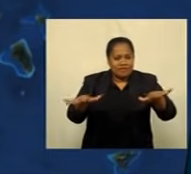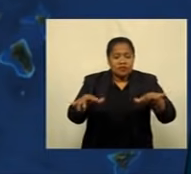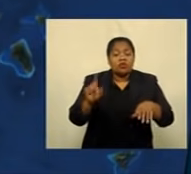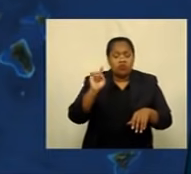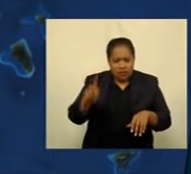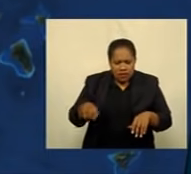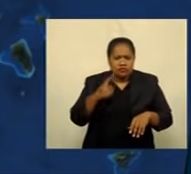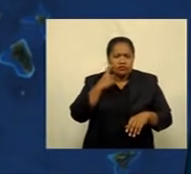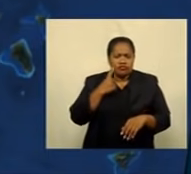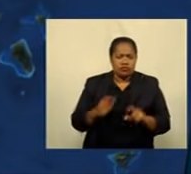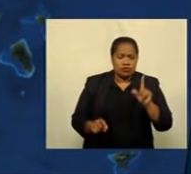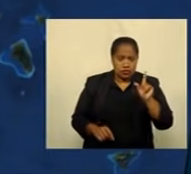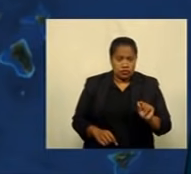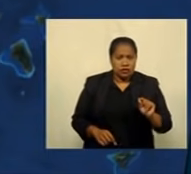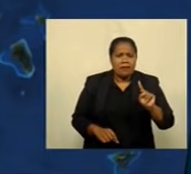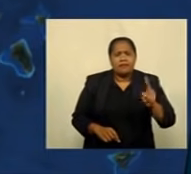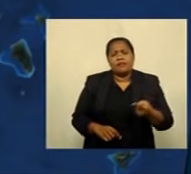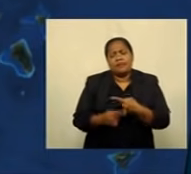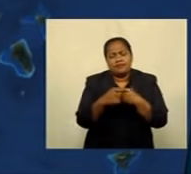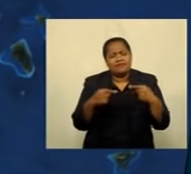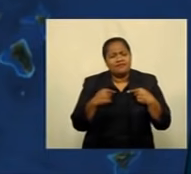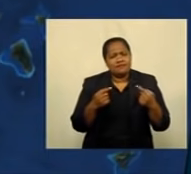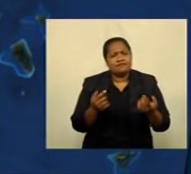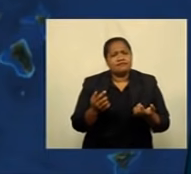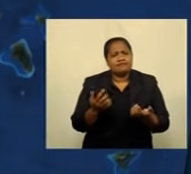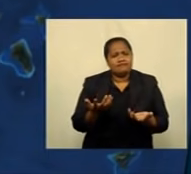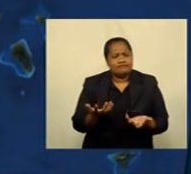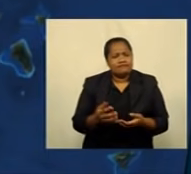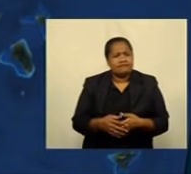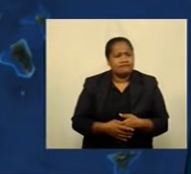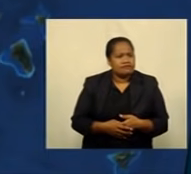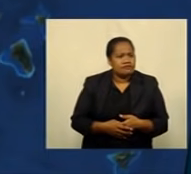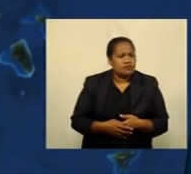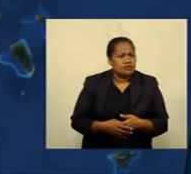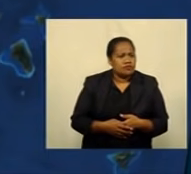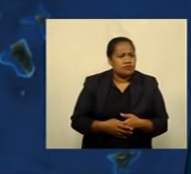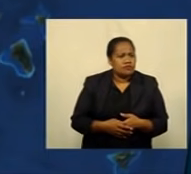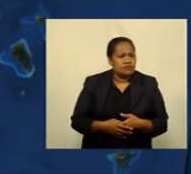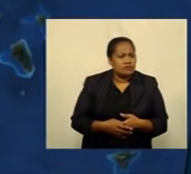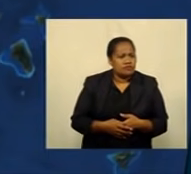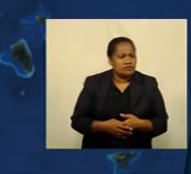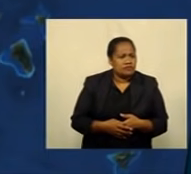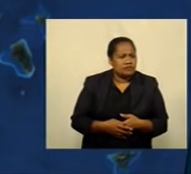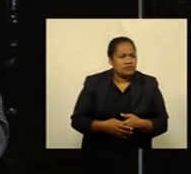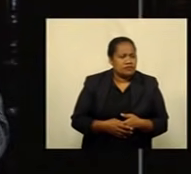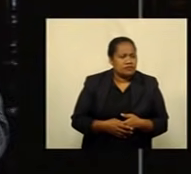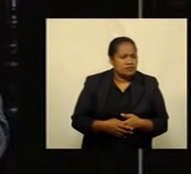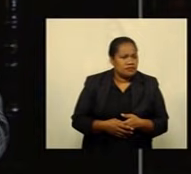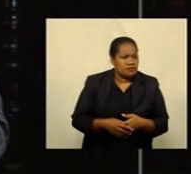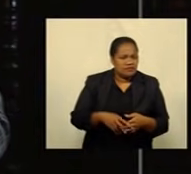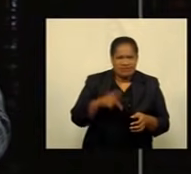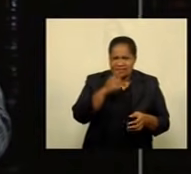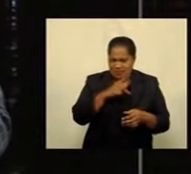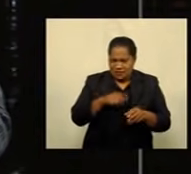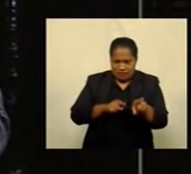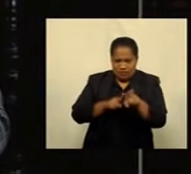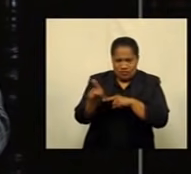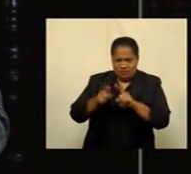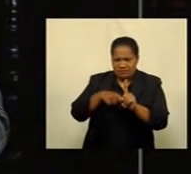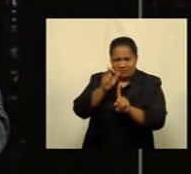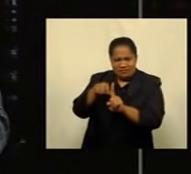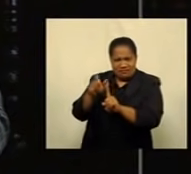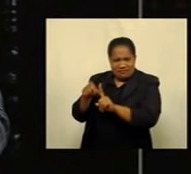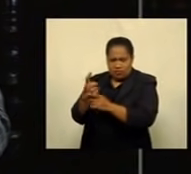But we're so thankful that most, if not all, of our cases are asymptomatic.